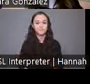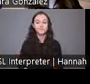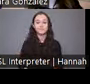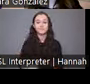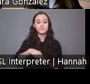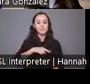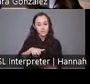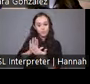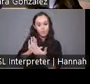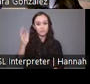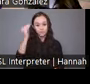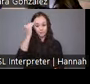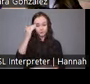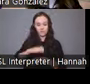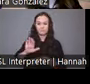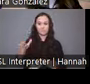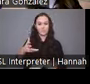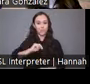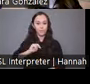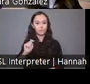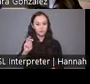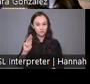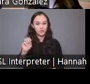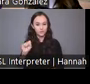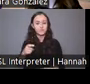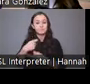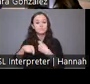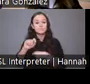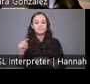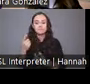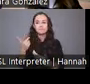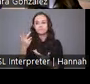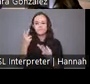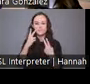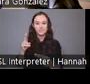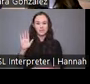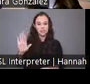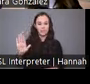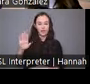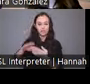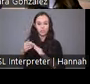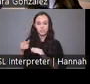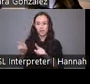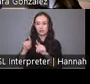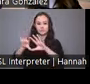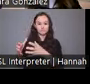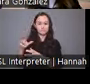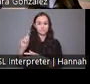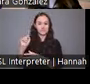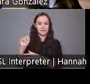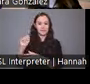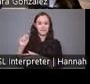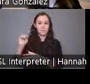knowledge on its own terms, rather than seeing that knowledge as a data set that we can mine to interpret archaeological sites.